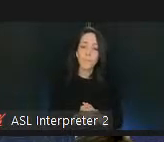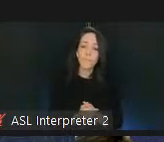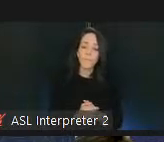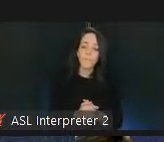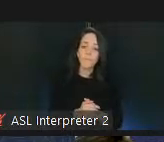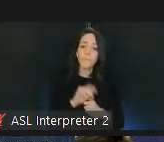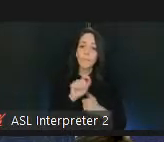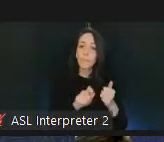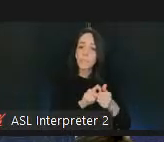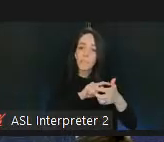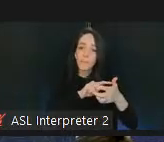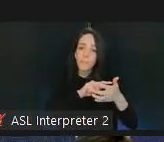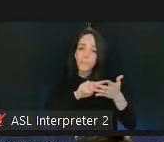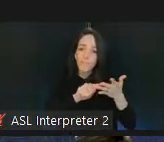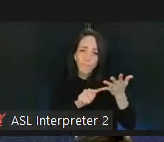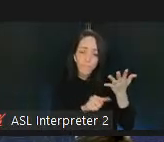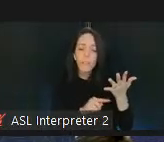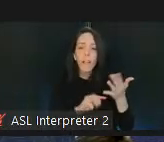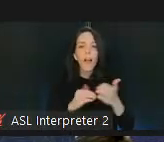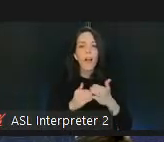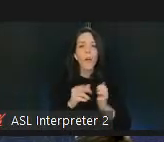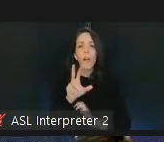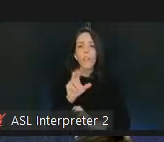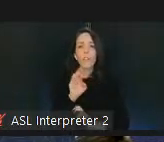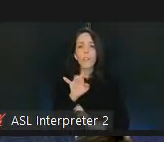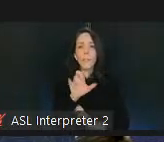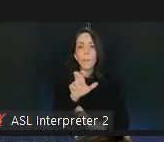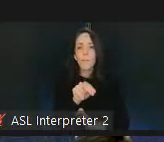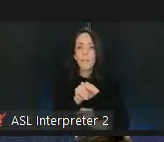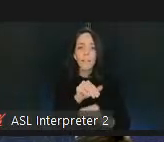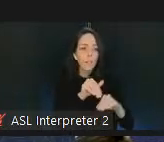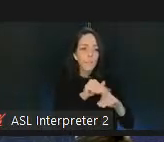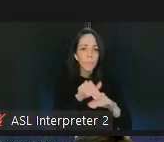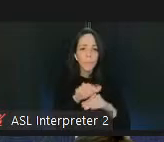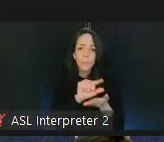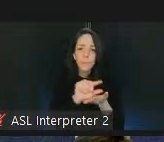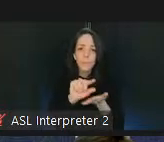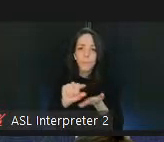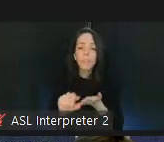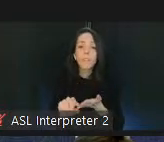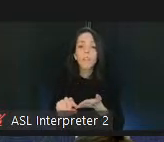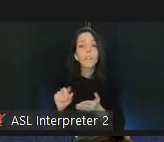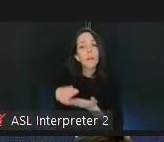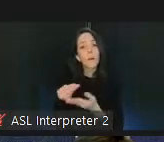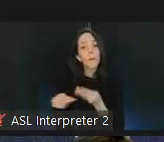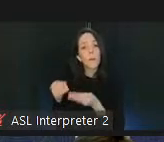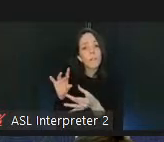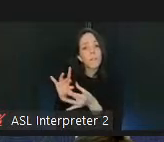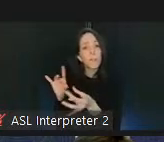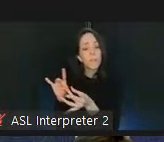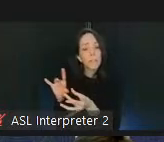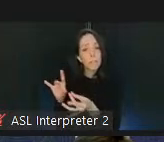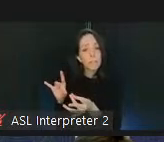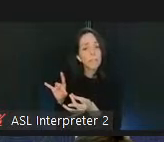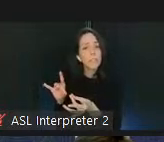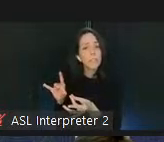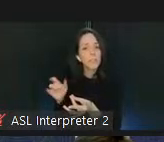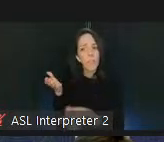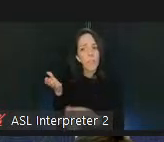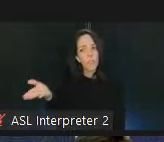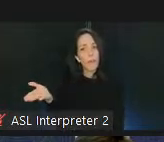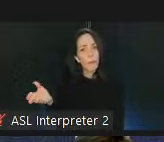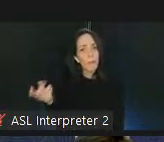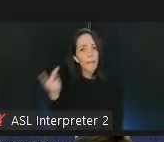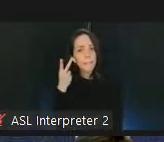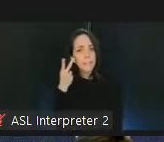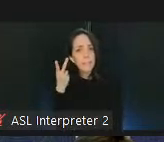about how the 30 million shortfall was addressed can be found in the budget message, and staff will speak to these measures as part